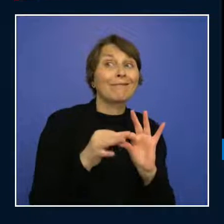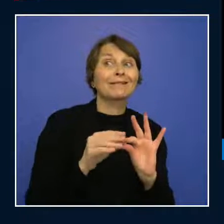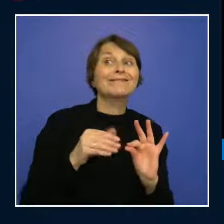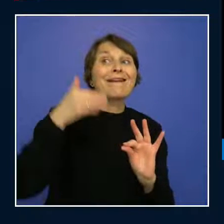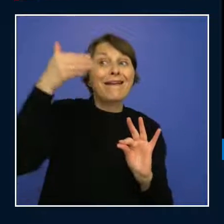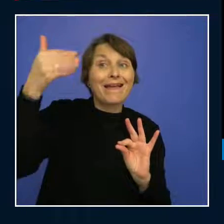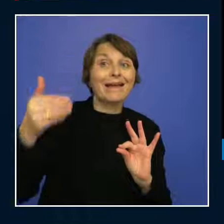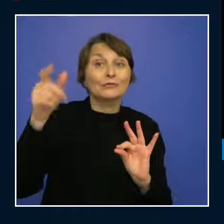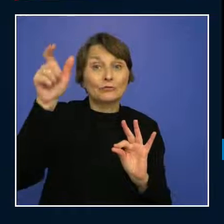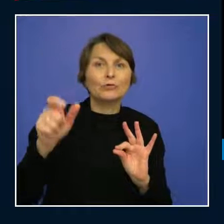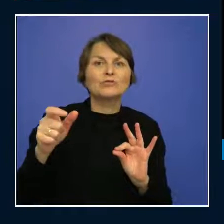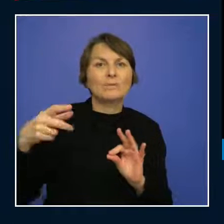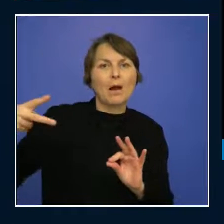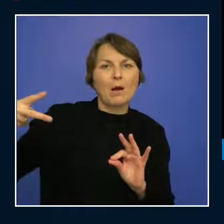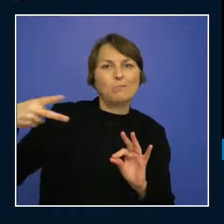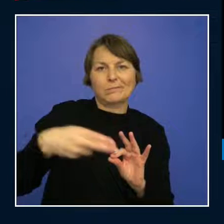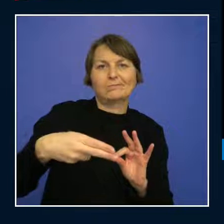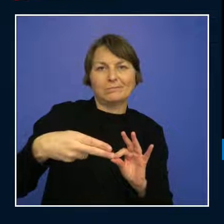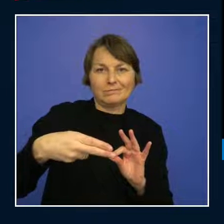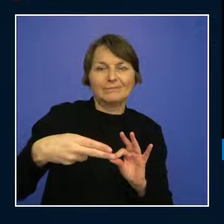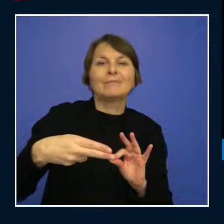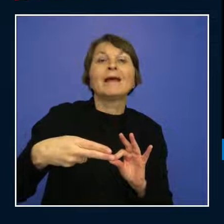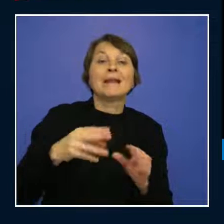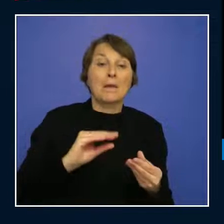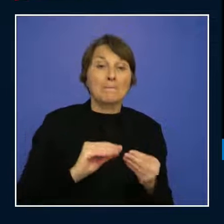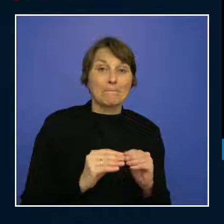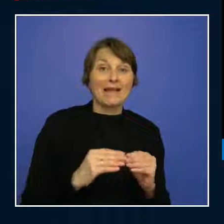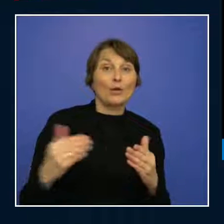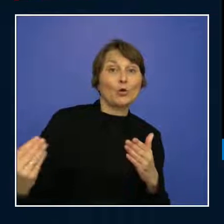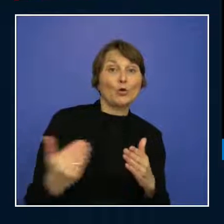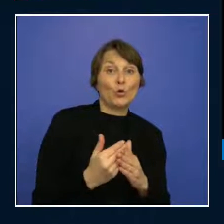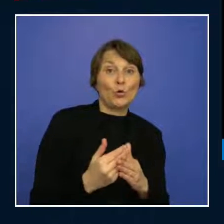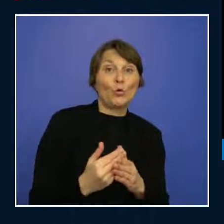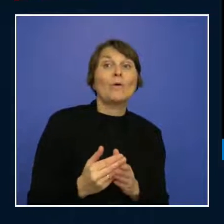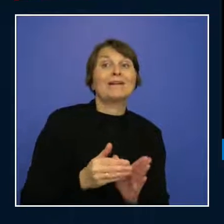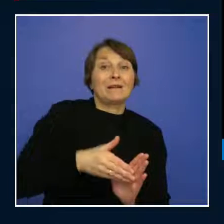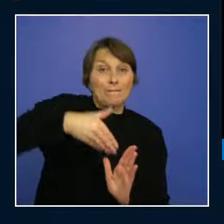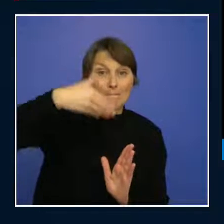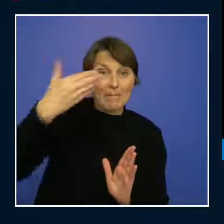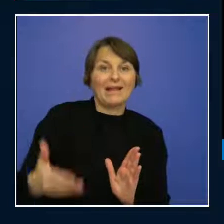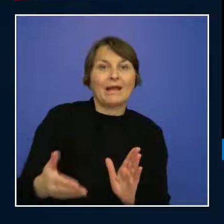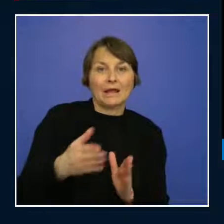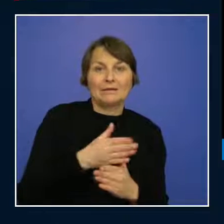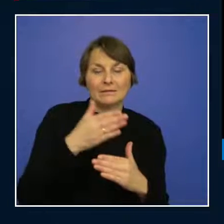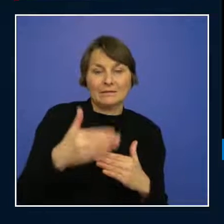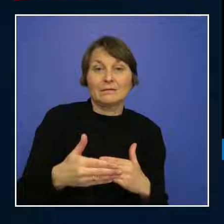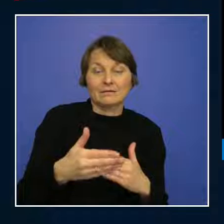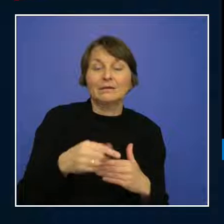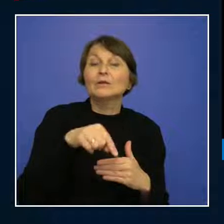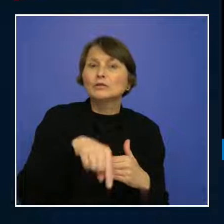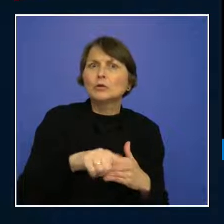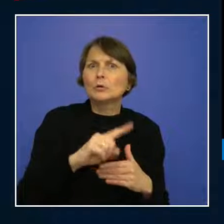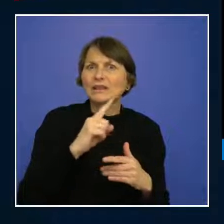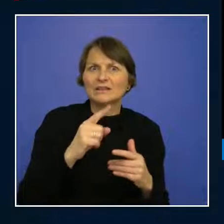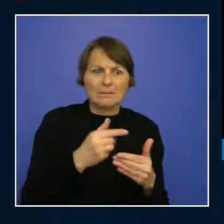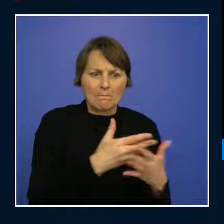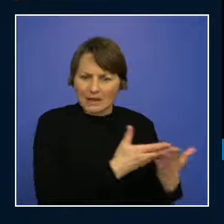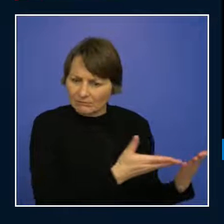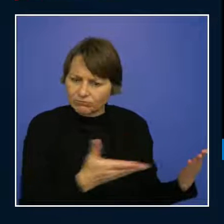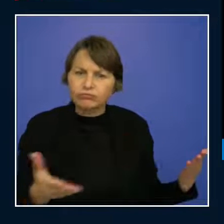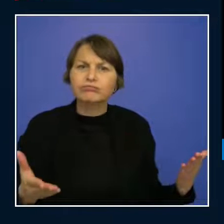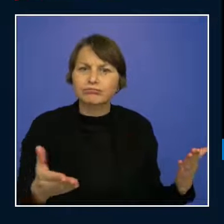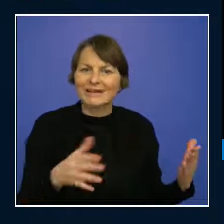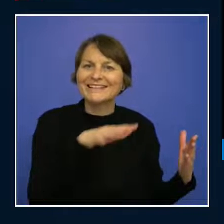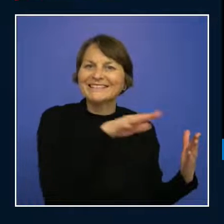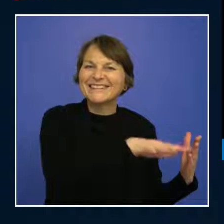that connection and creates another one to the backend pool. This actually does unlock a lot of scenarios for us. It allows us to do